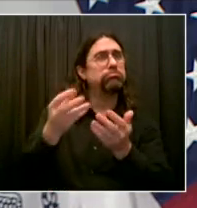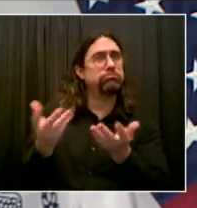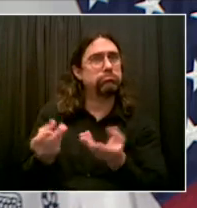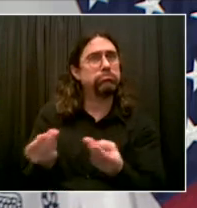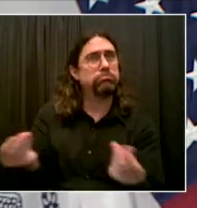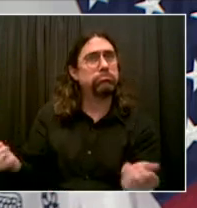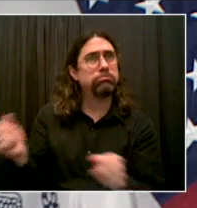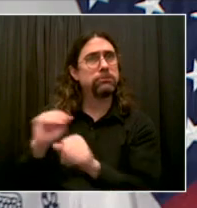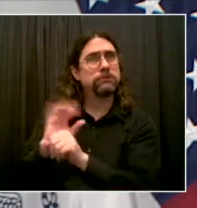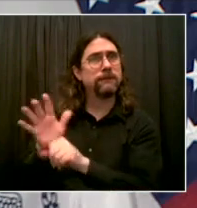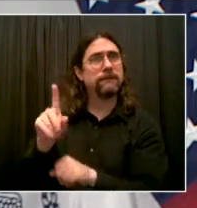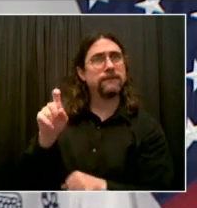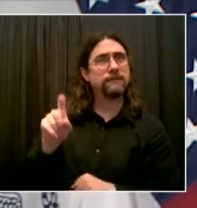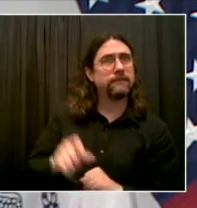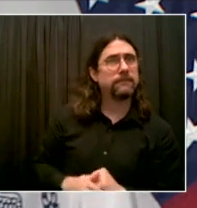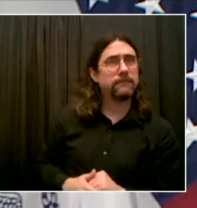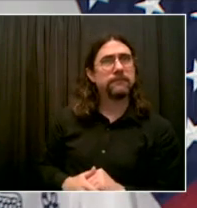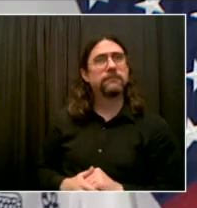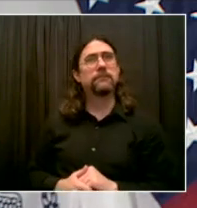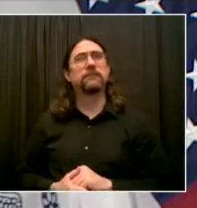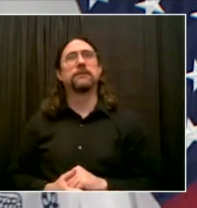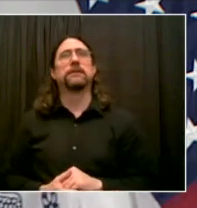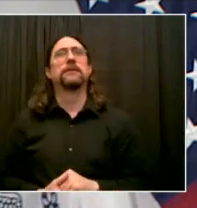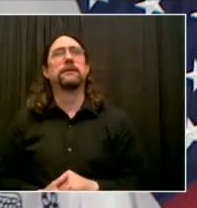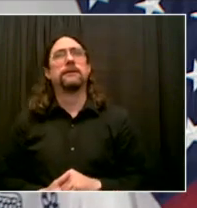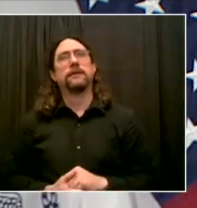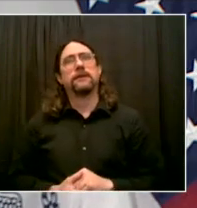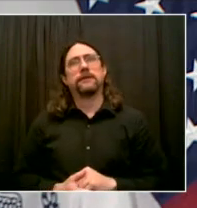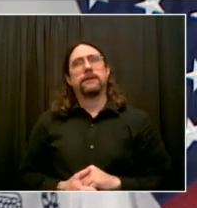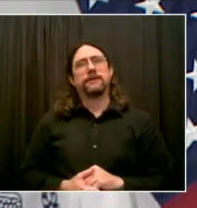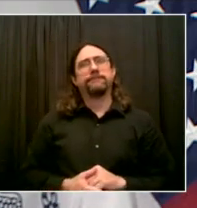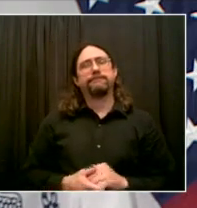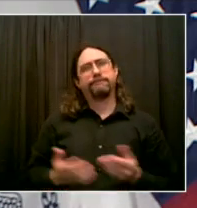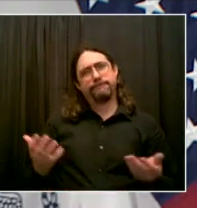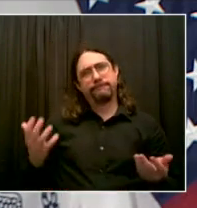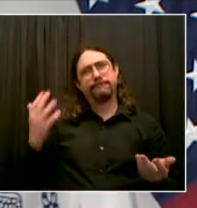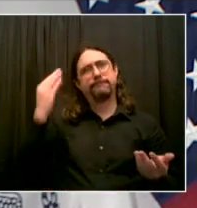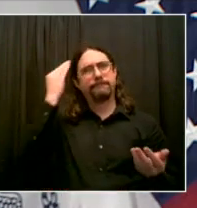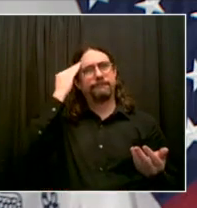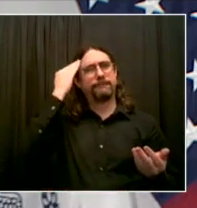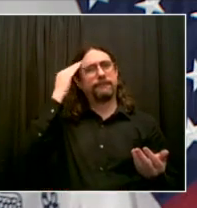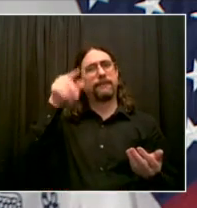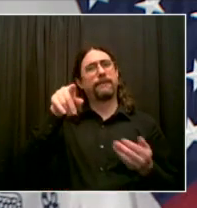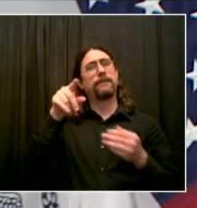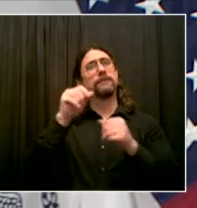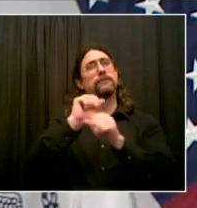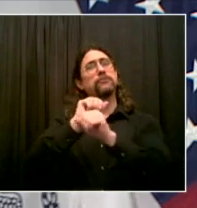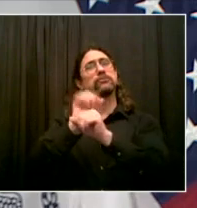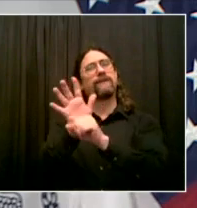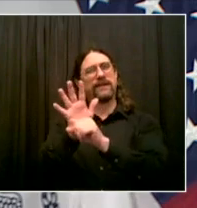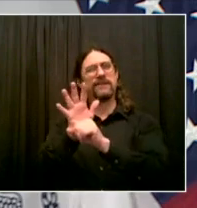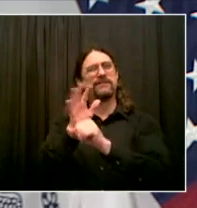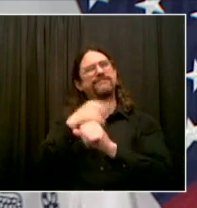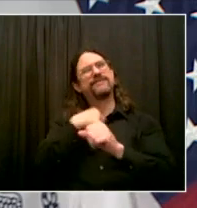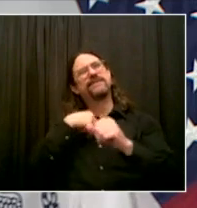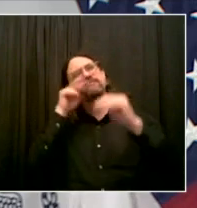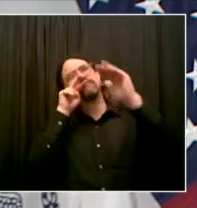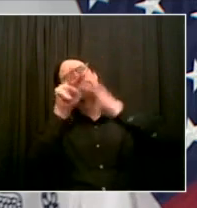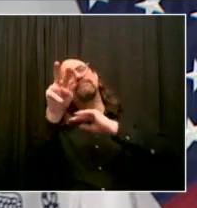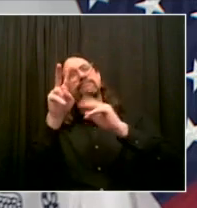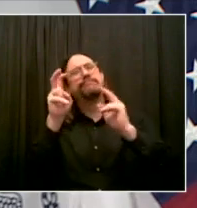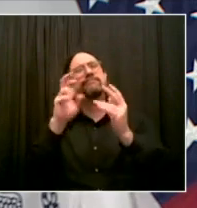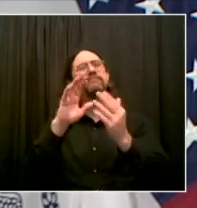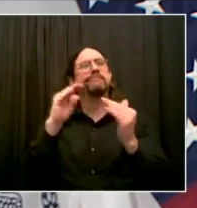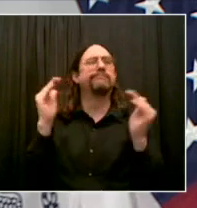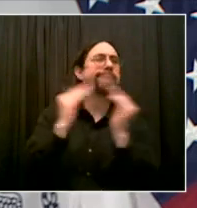flu or other diseases that we're used to seasonally, and we'll have to deal with it, but we can deal with it. And that, thank God, the thing that